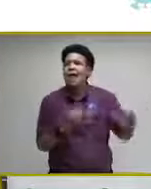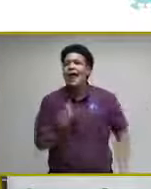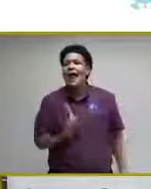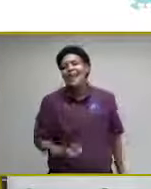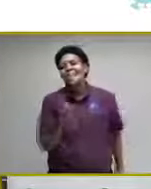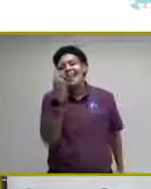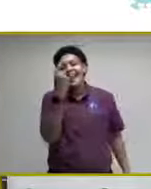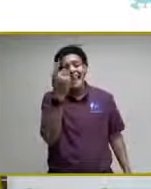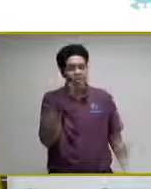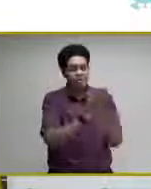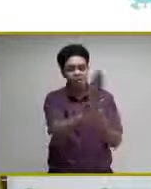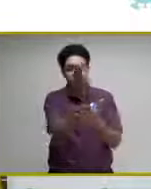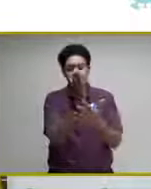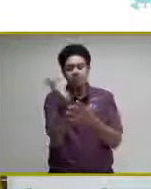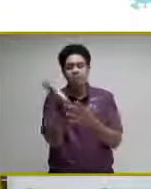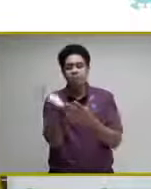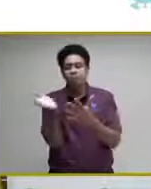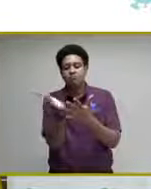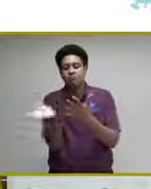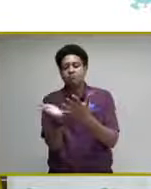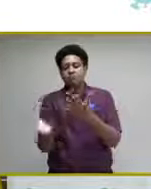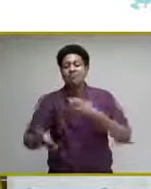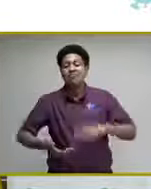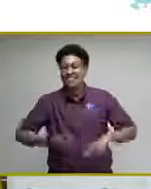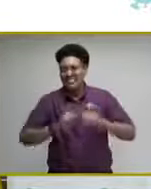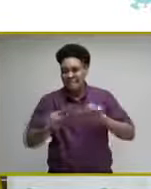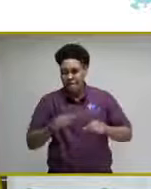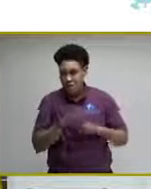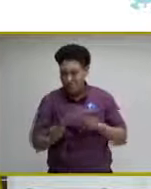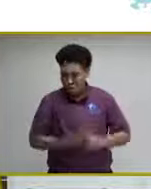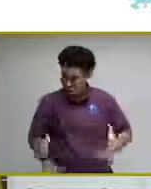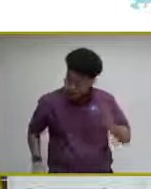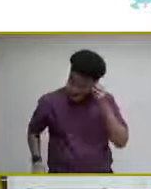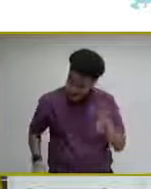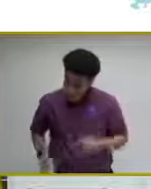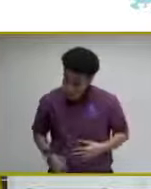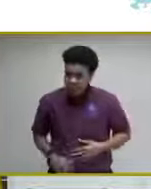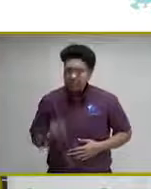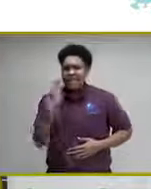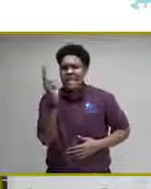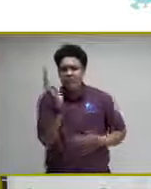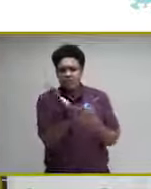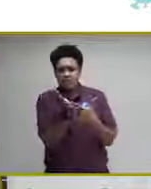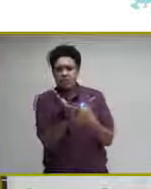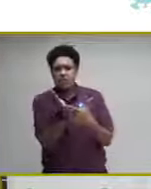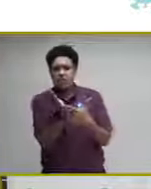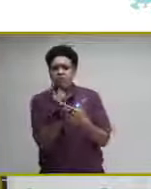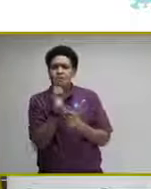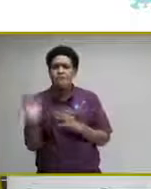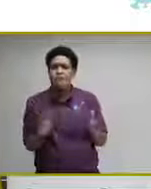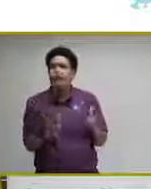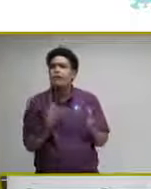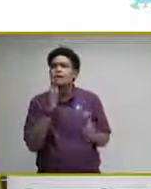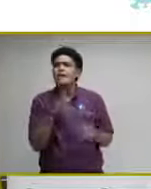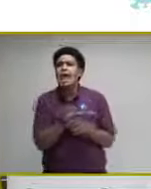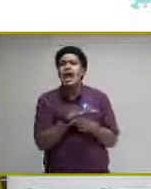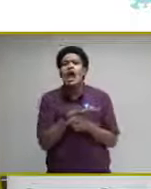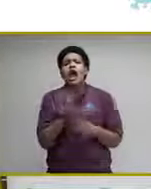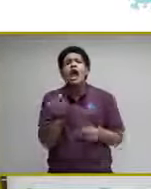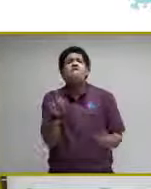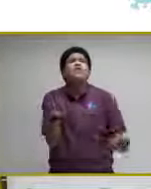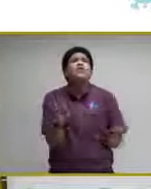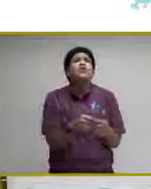11 component areas. Number 2 in that plan, in terms of the component area, had to do